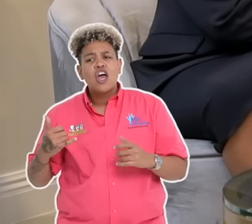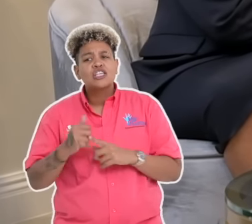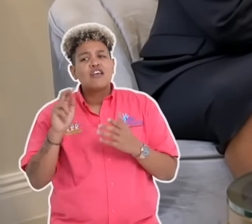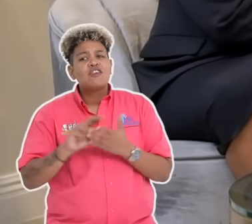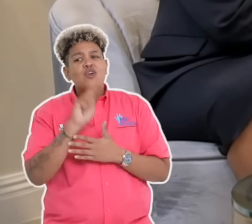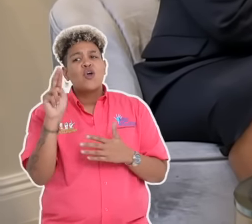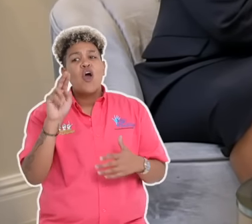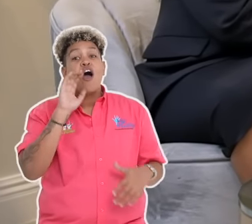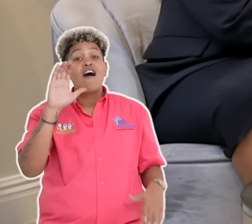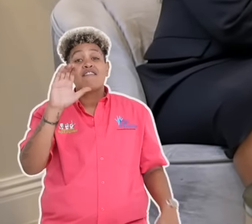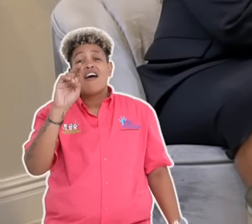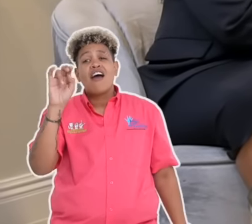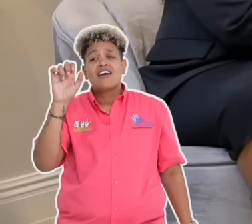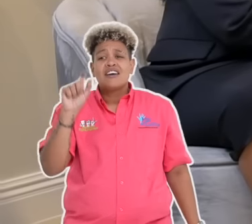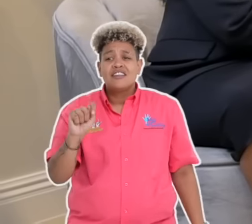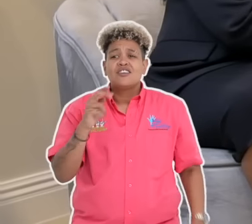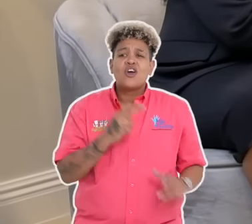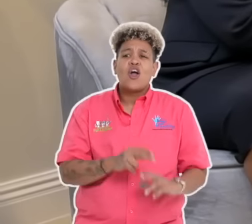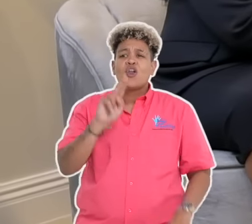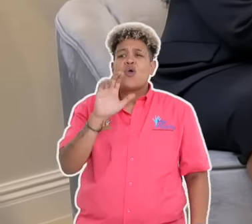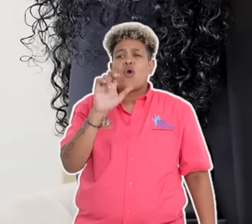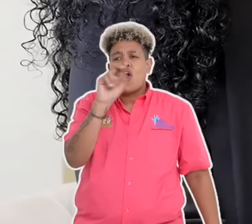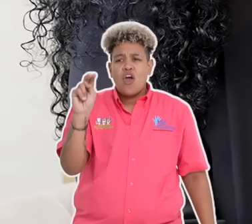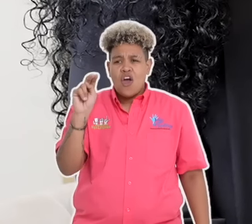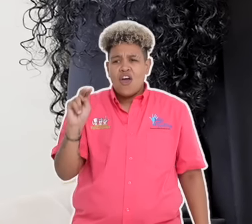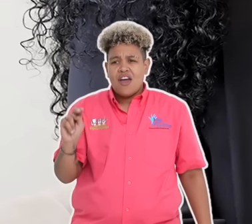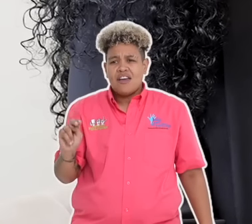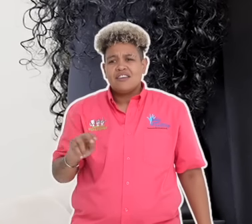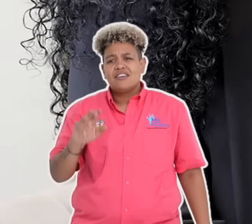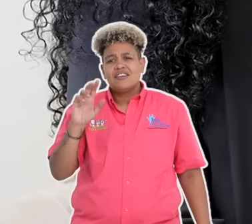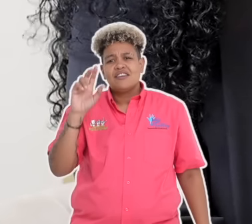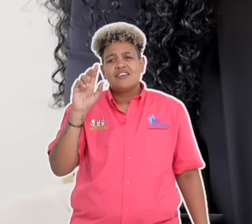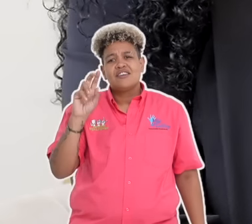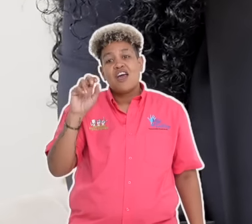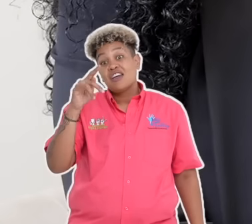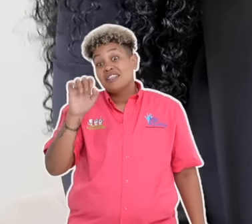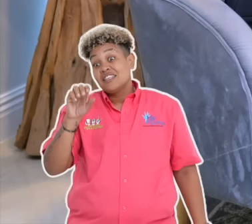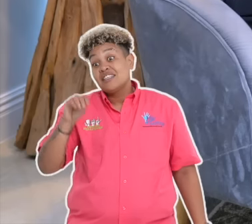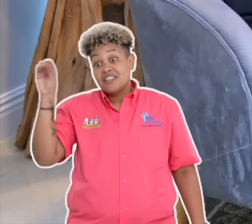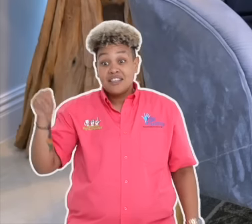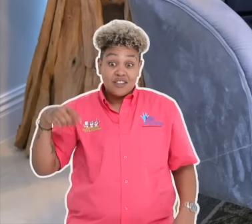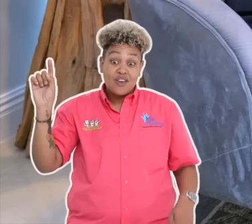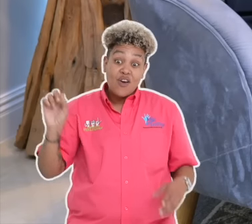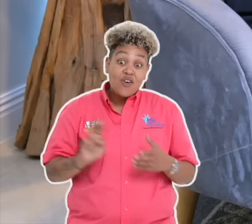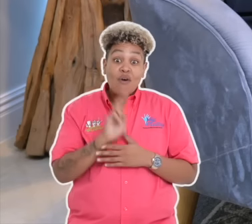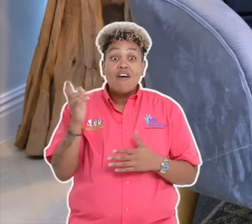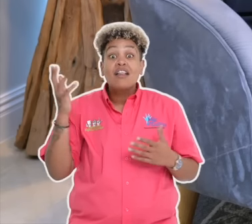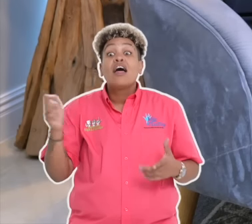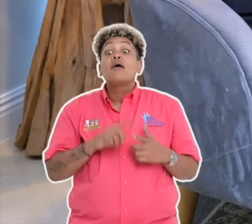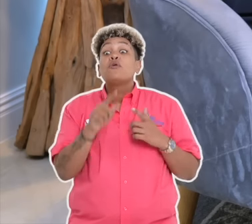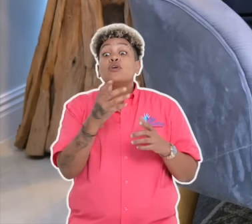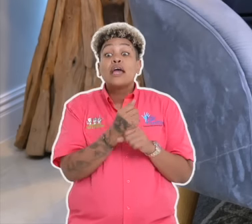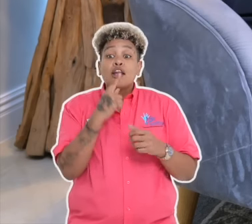to the University of Connecticut. You guys call it UConn. UConn, Huskies. And the Huskies. Huskies. And you get the opportunity,